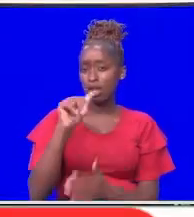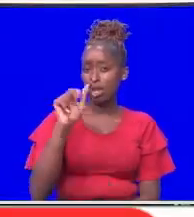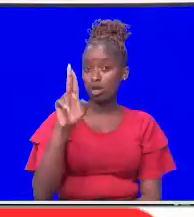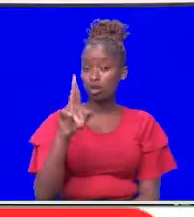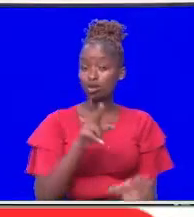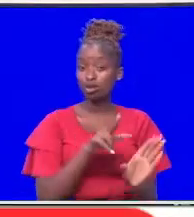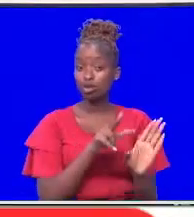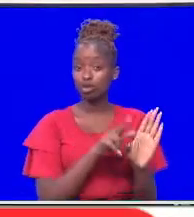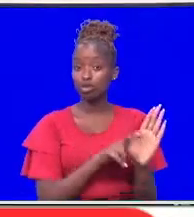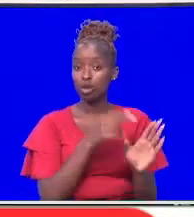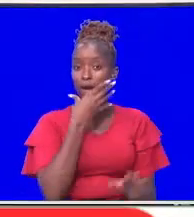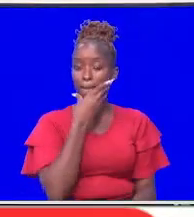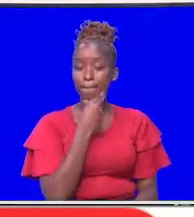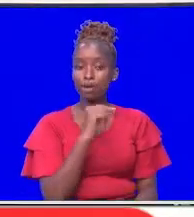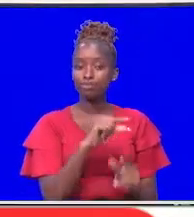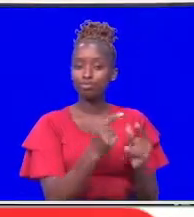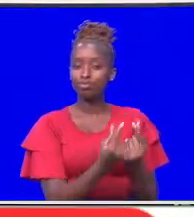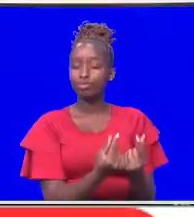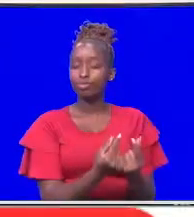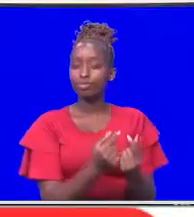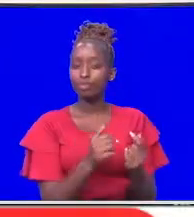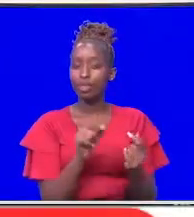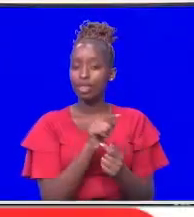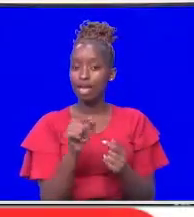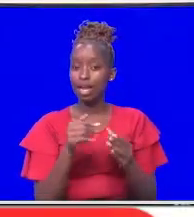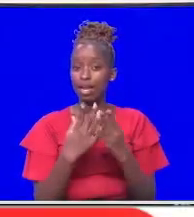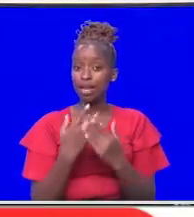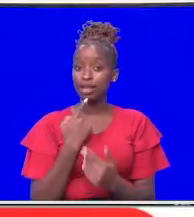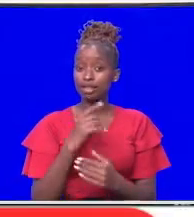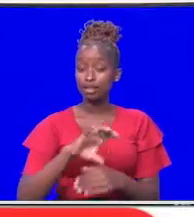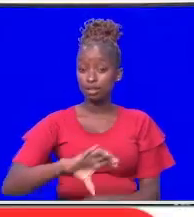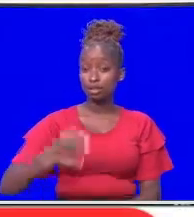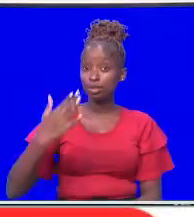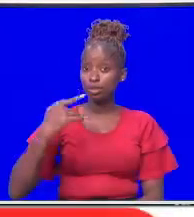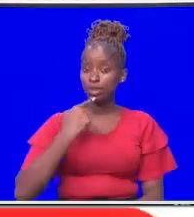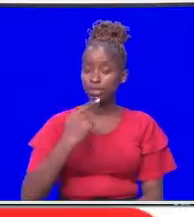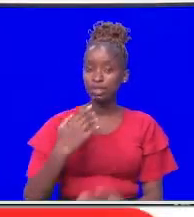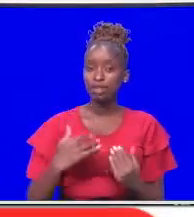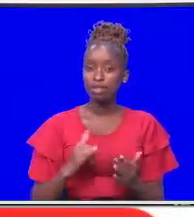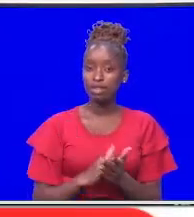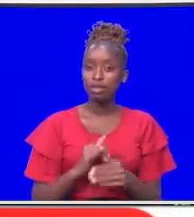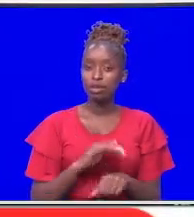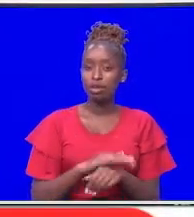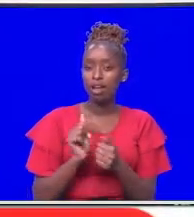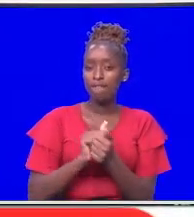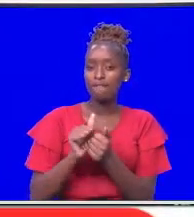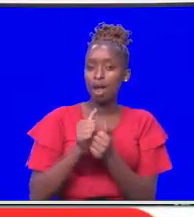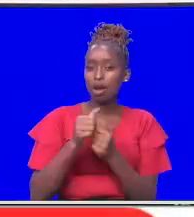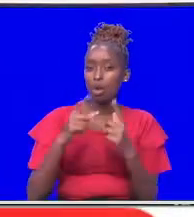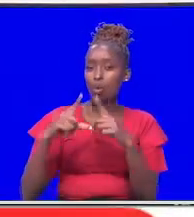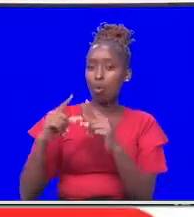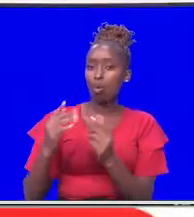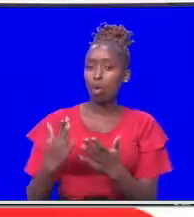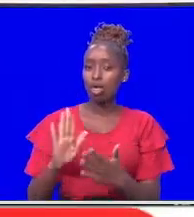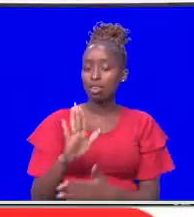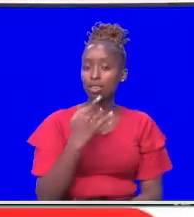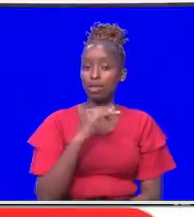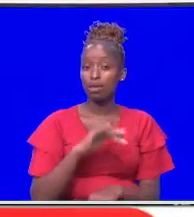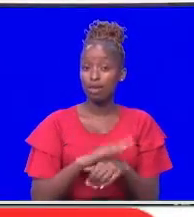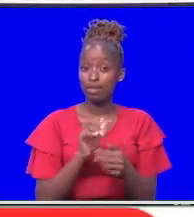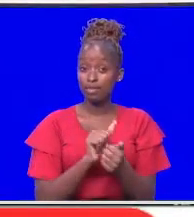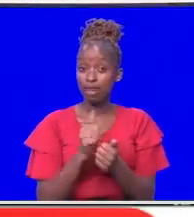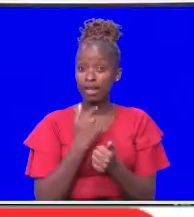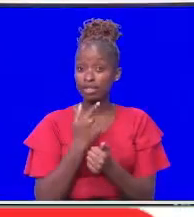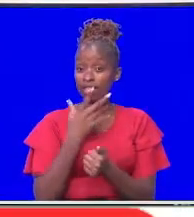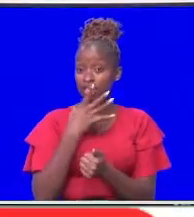chairmanship bid. The leaders who spoke in Busia County lashed out at Odinga for these Friday remarks, criticizing President Ruto for failing